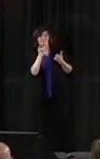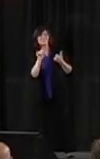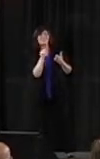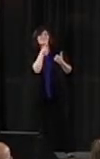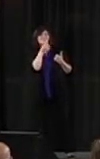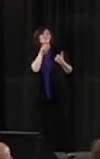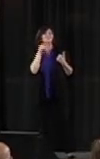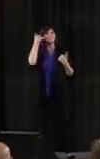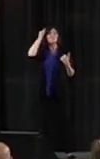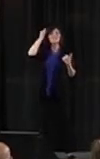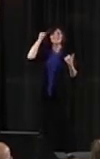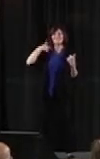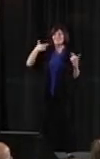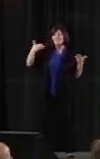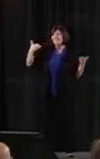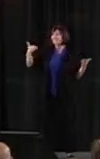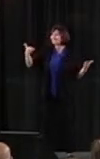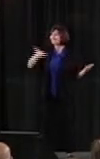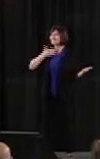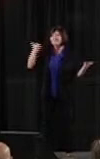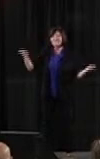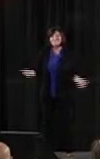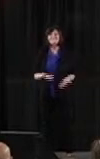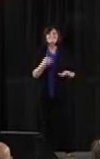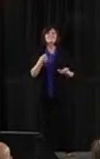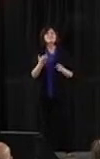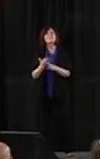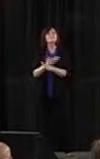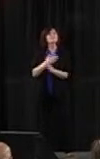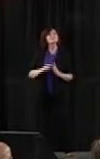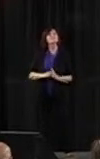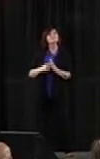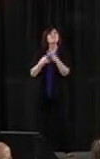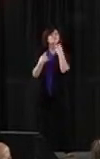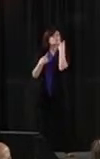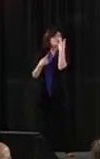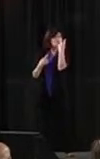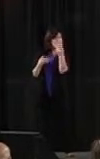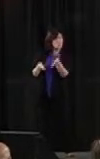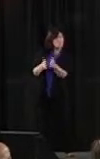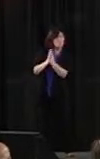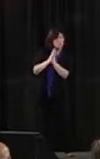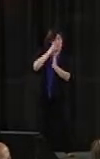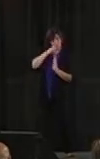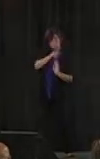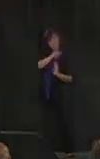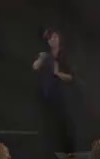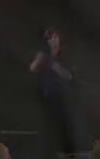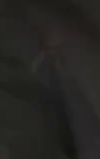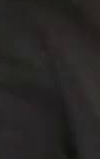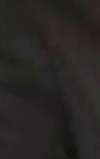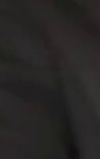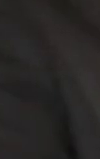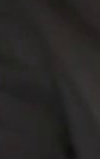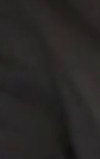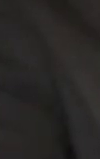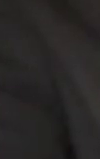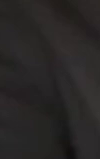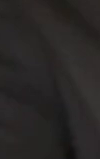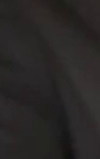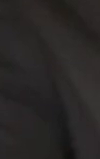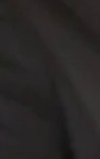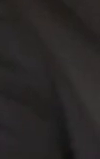Bills. Happy to welcome you here to this event today. Before we get going, I have just two small requests, if you would. First of all, will you